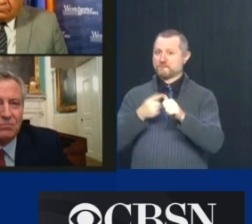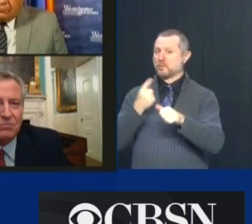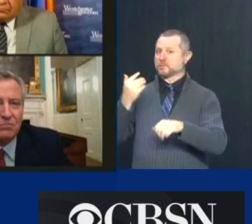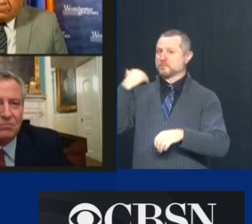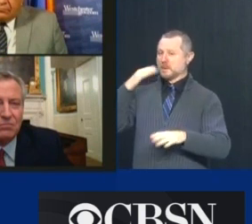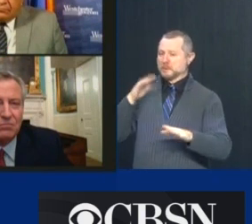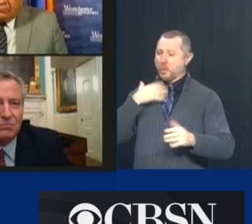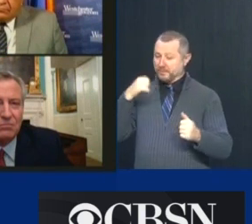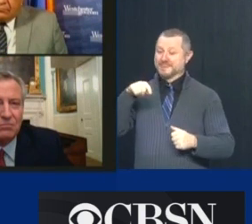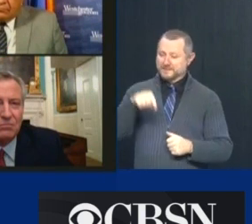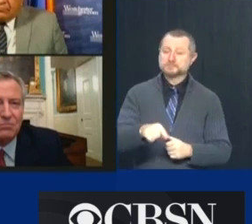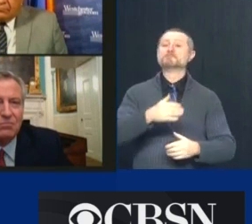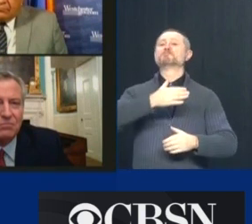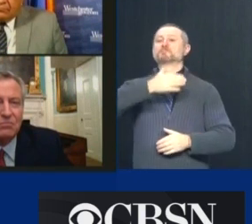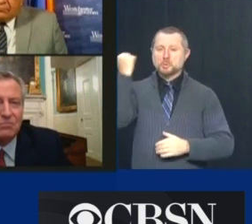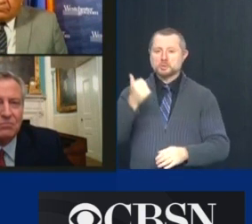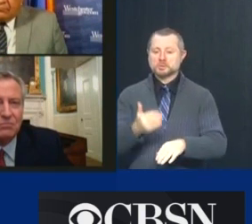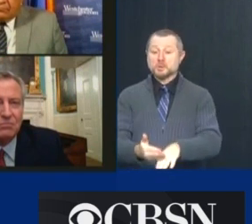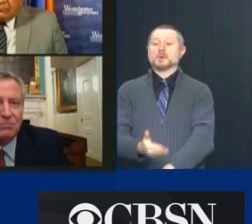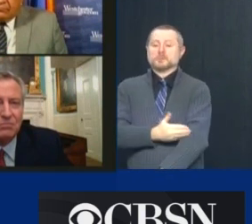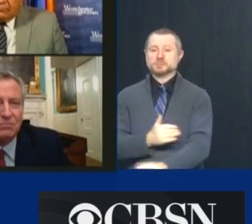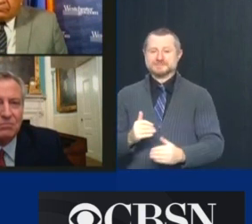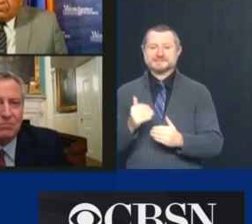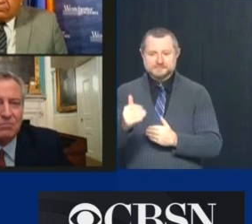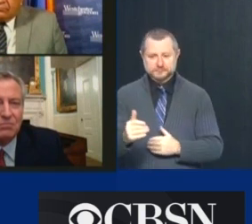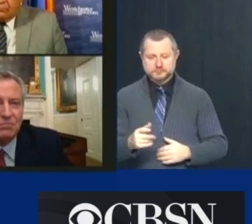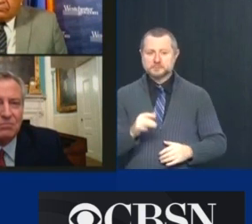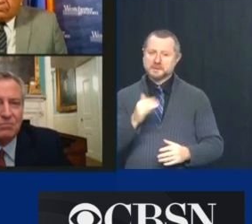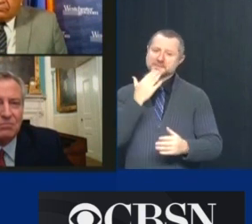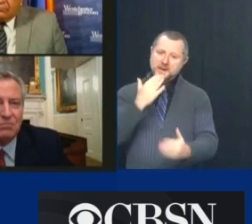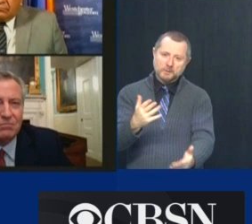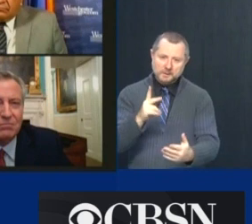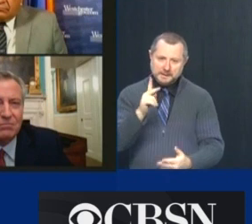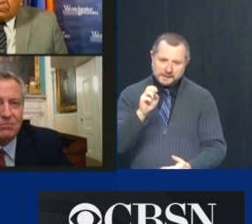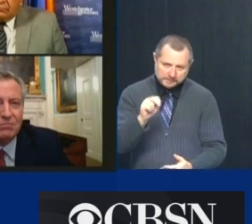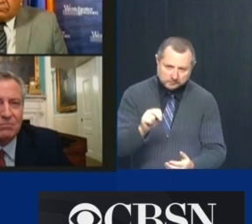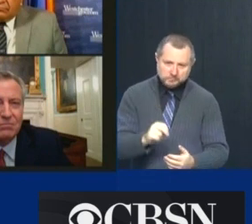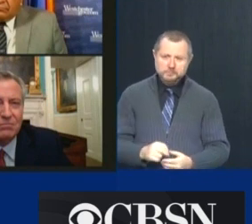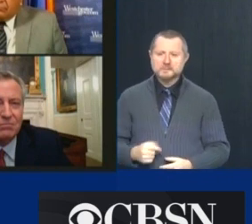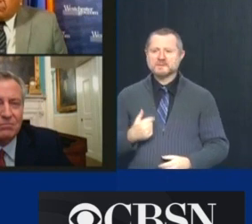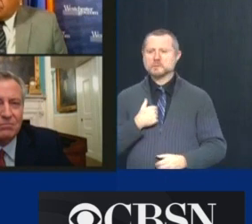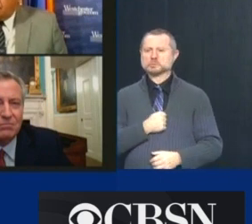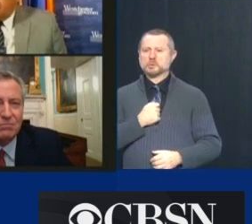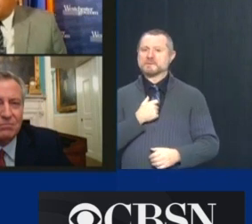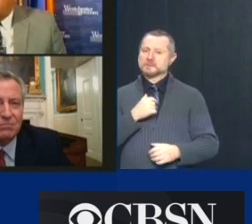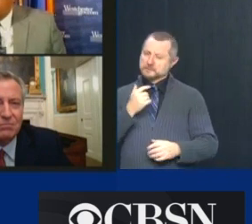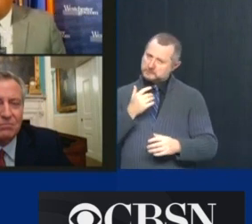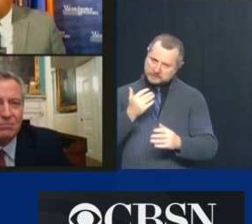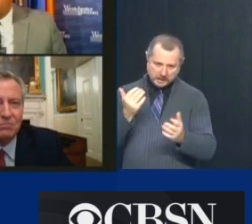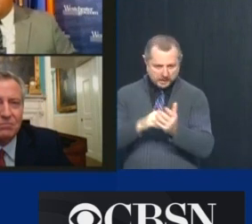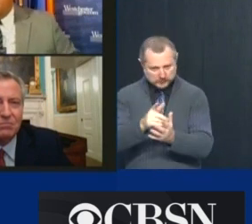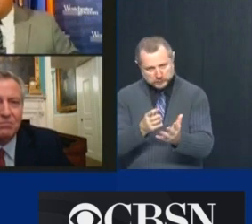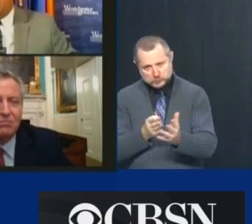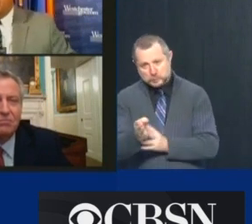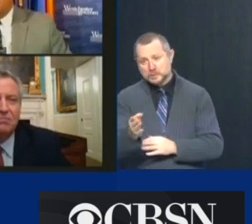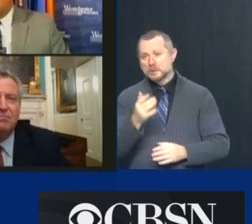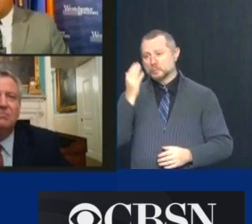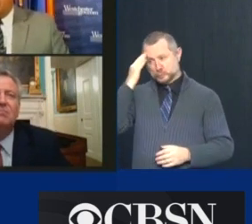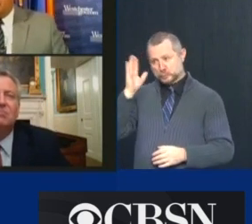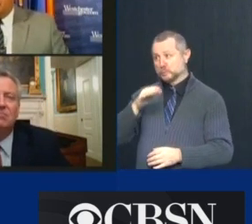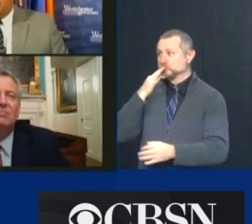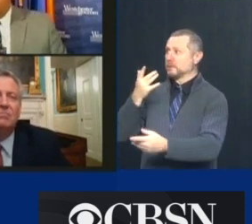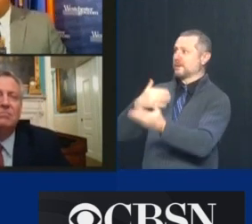smarter and we're better for it. But thank you. I'm just sorry that we have to go through it again. But the vaccine is coming, and it